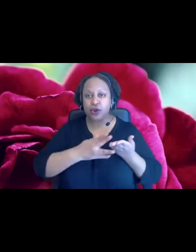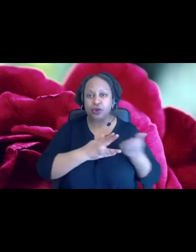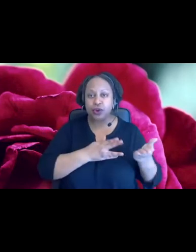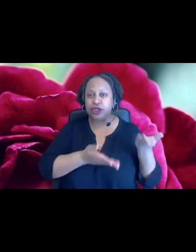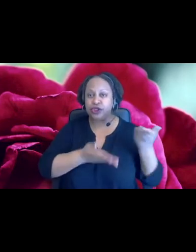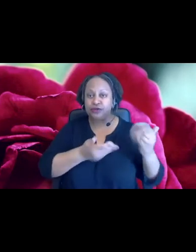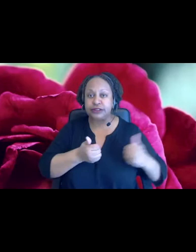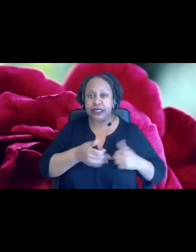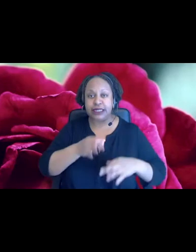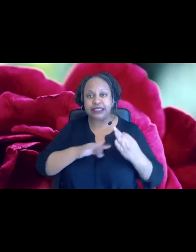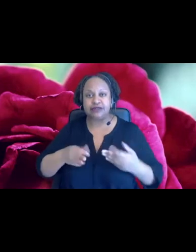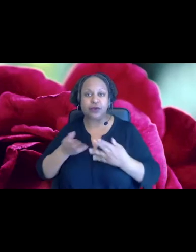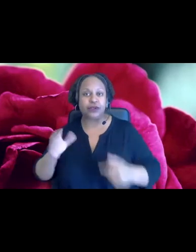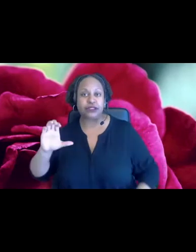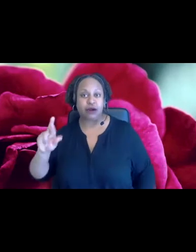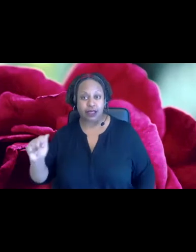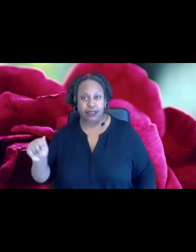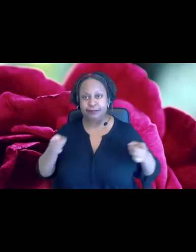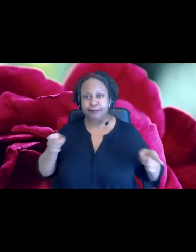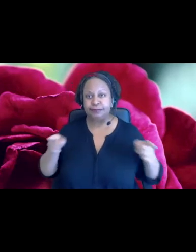than CRA.